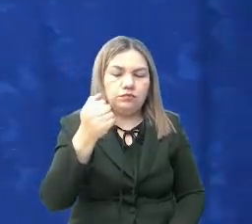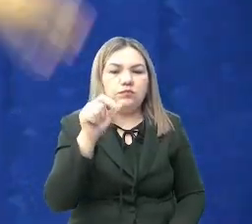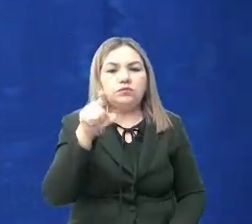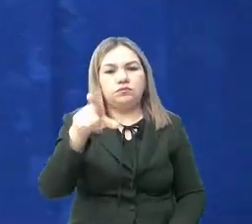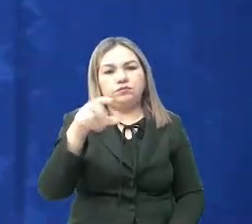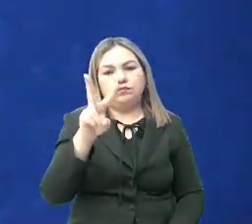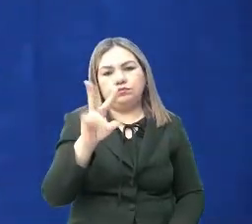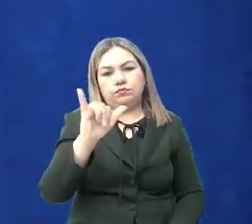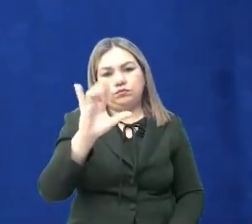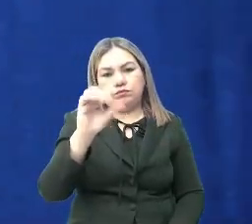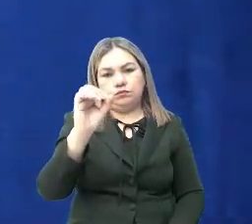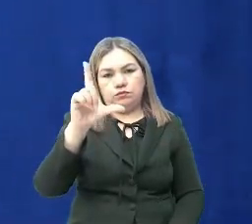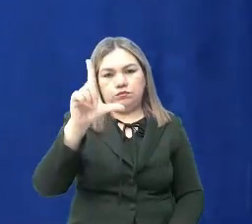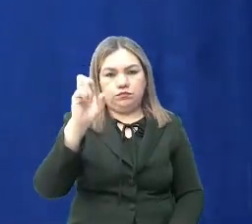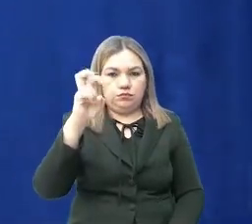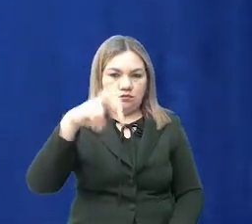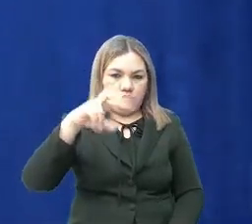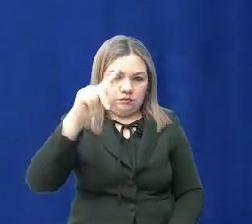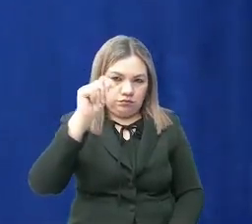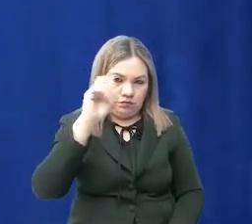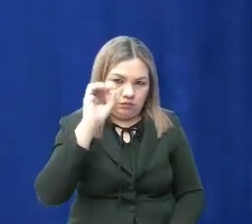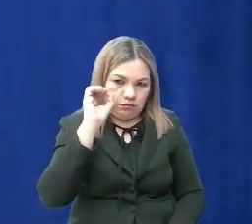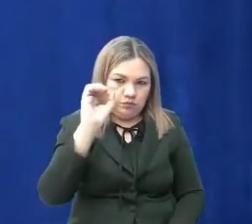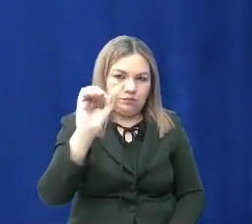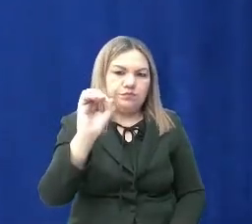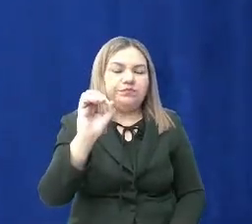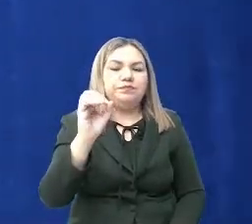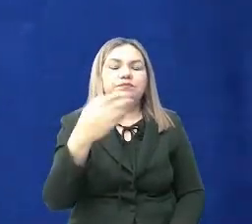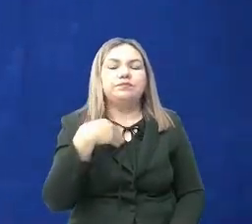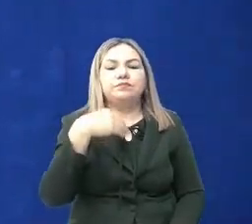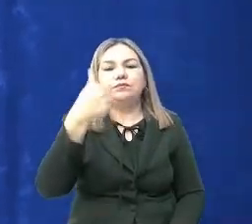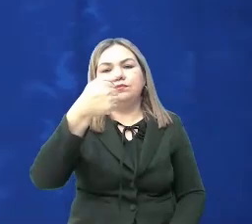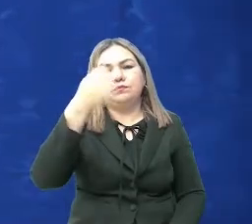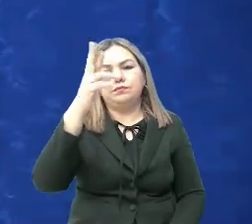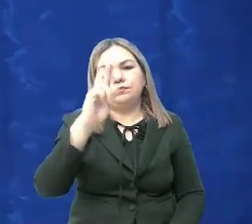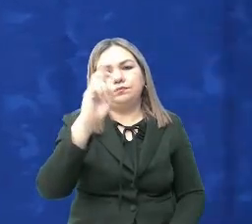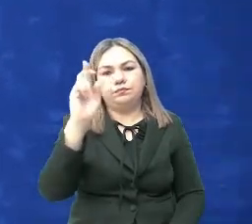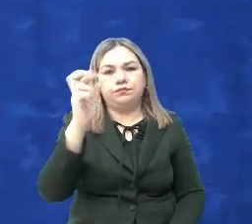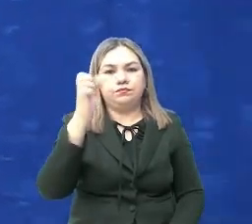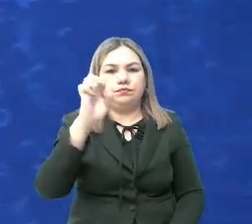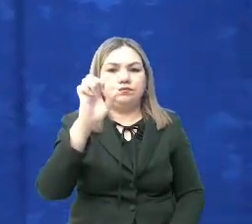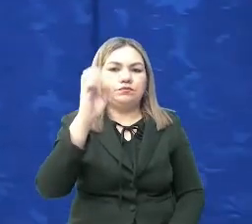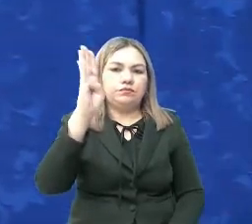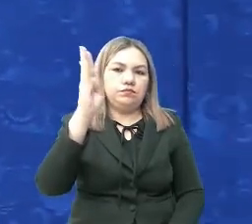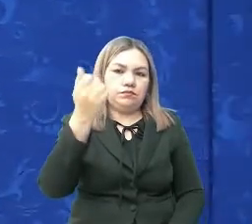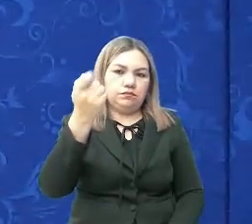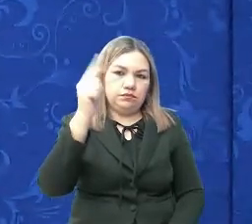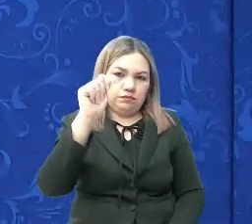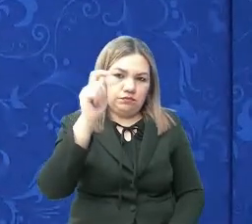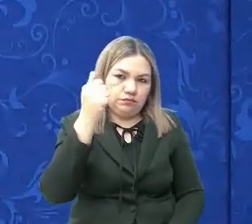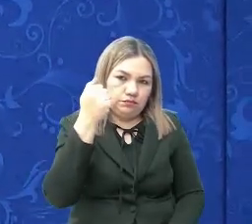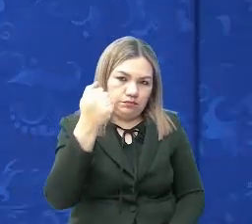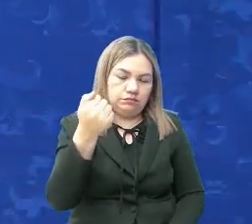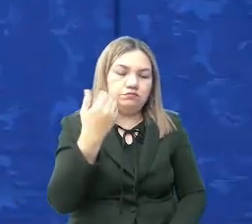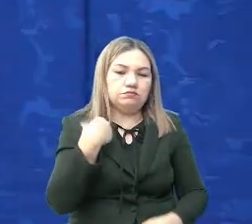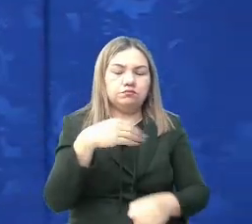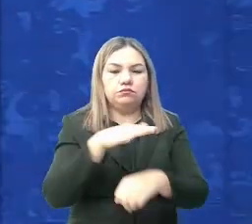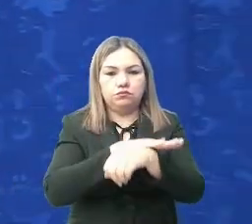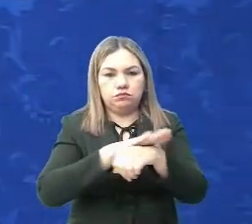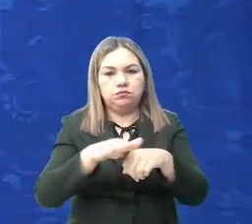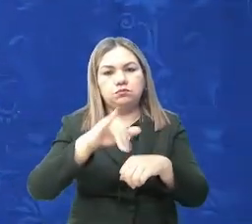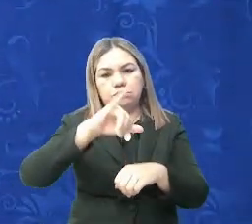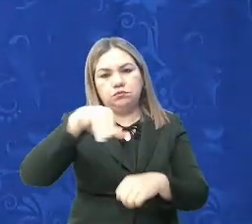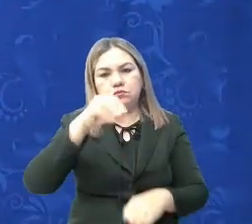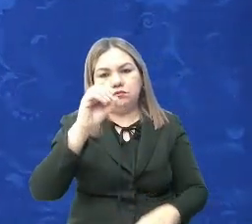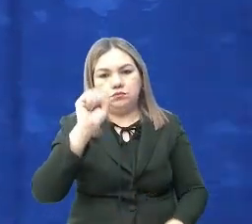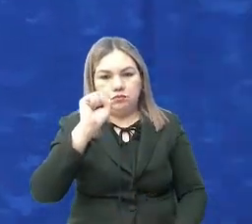that obtain. If you're violent, you're going to accomplish this. The Lord